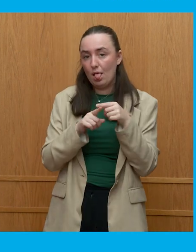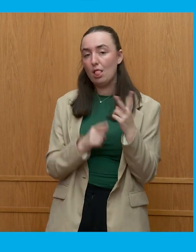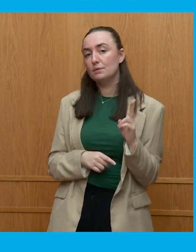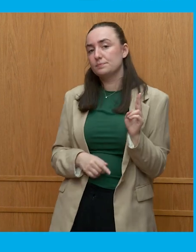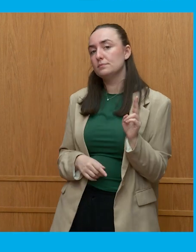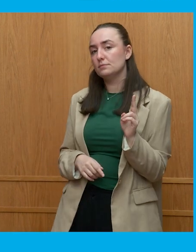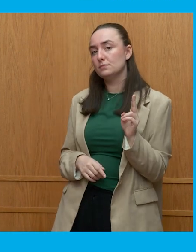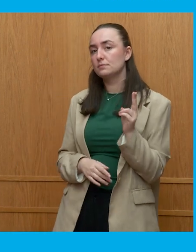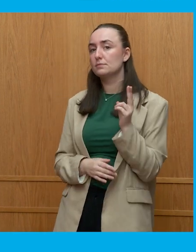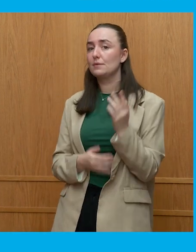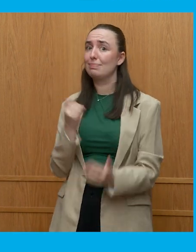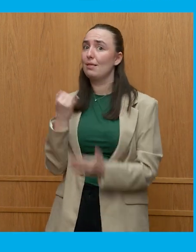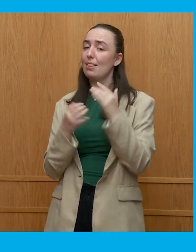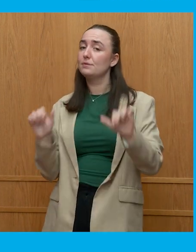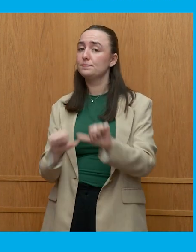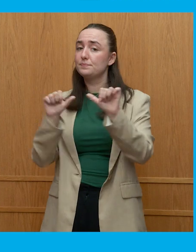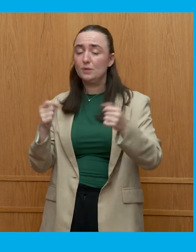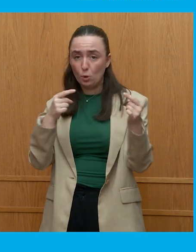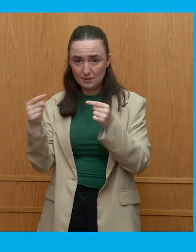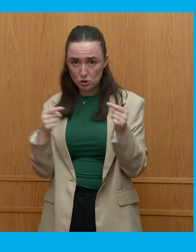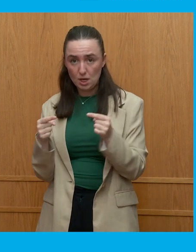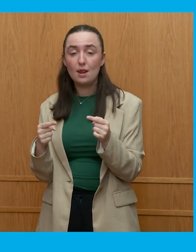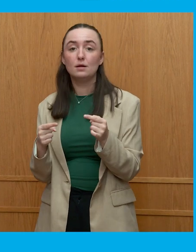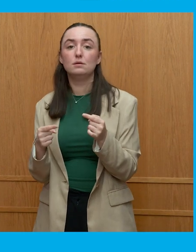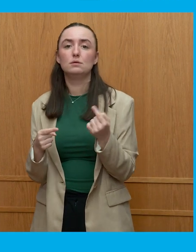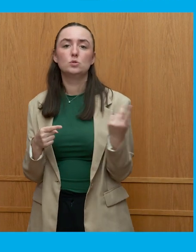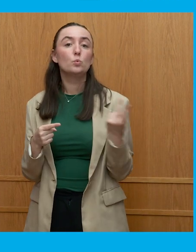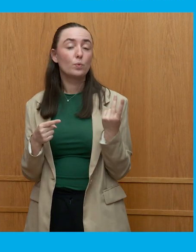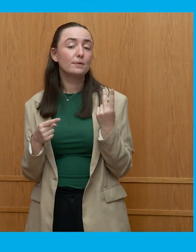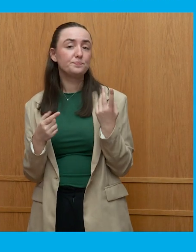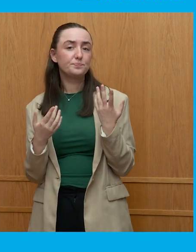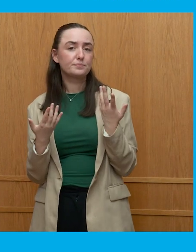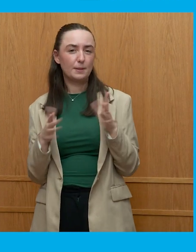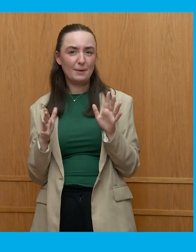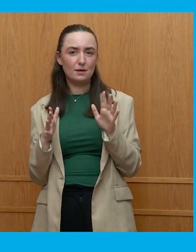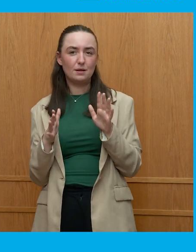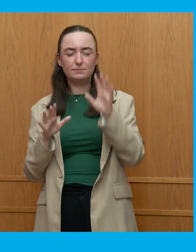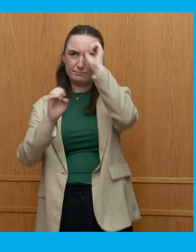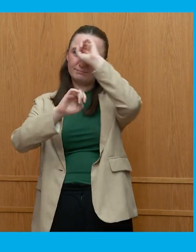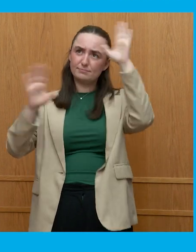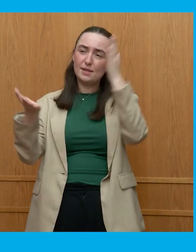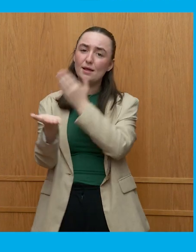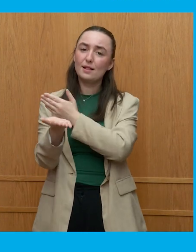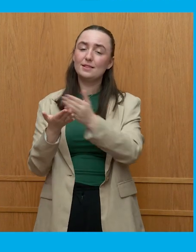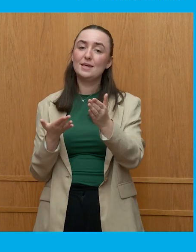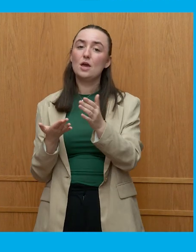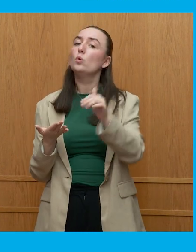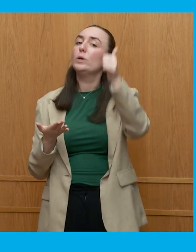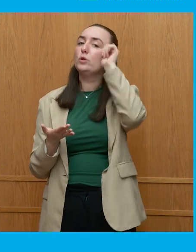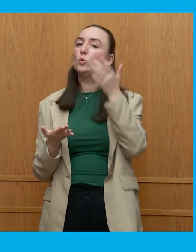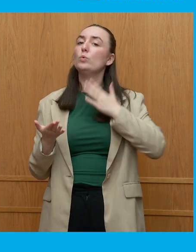in the final result of the competition, we also had a very clear vision that we knew we had to